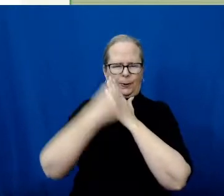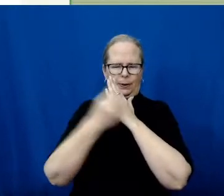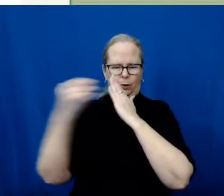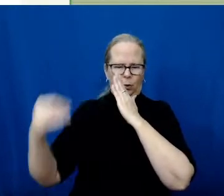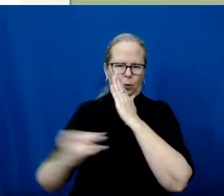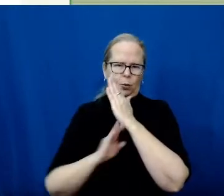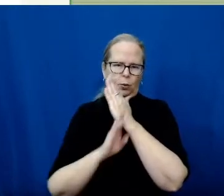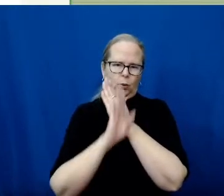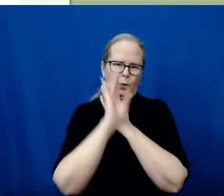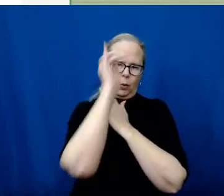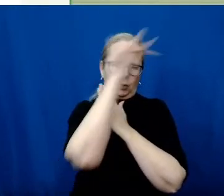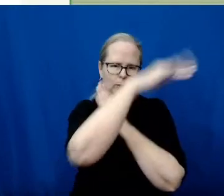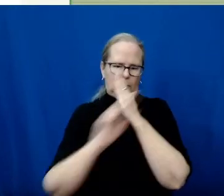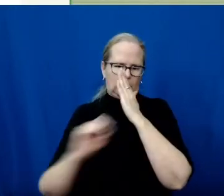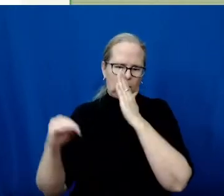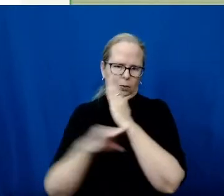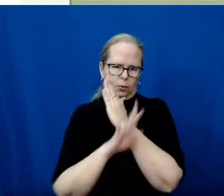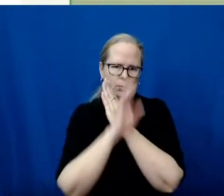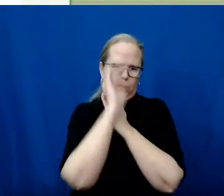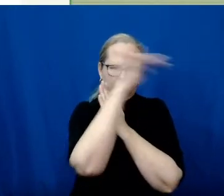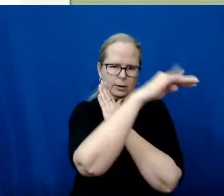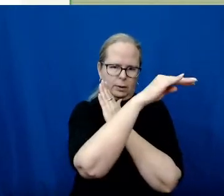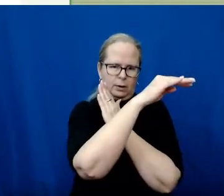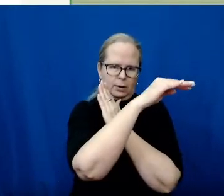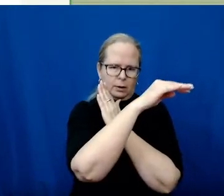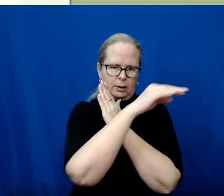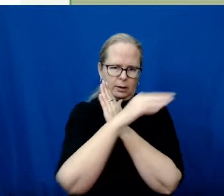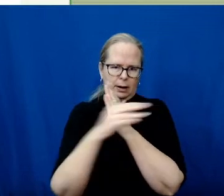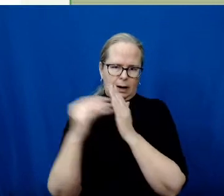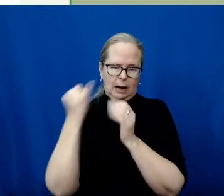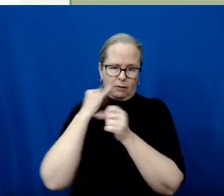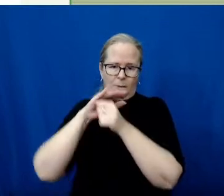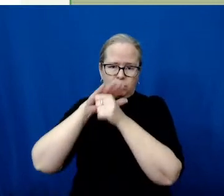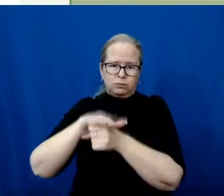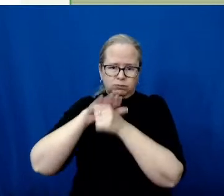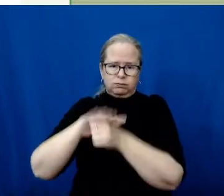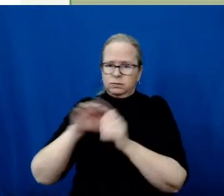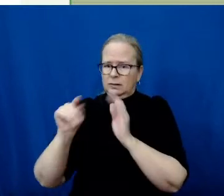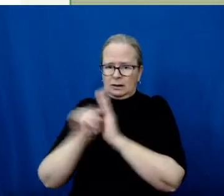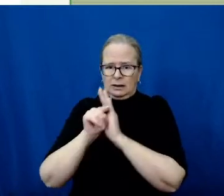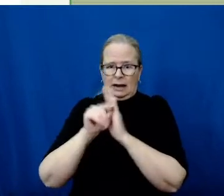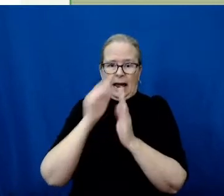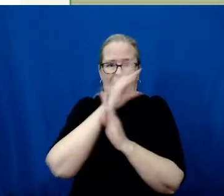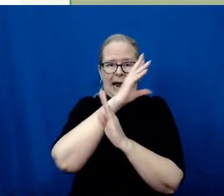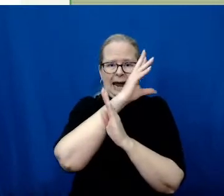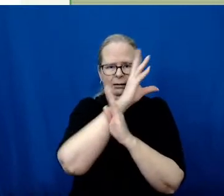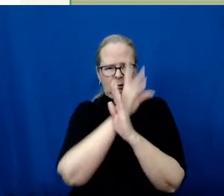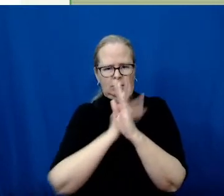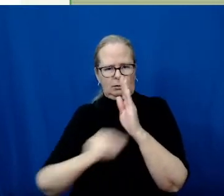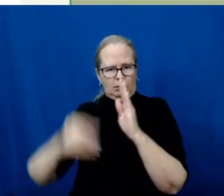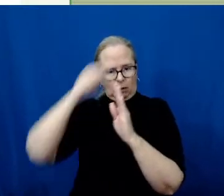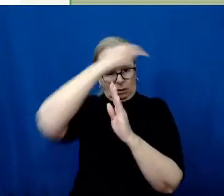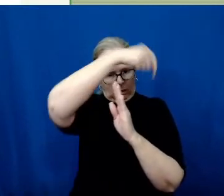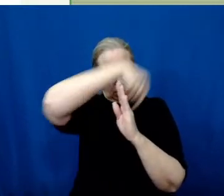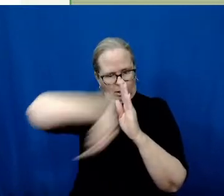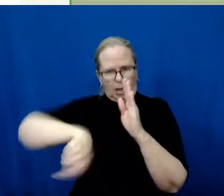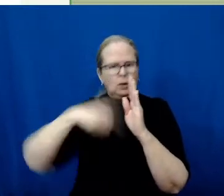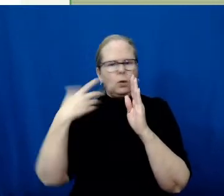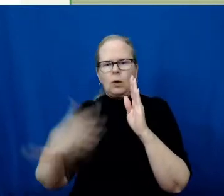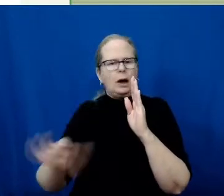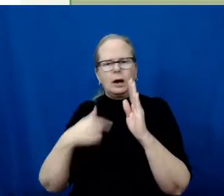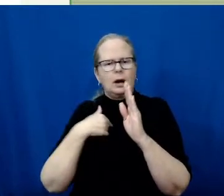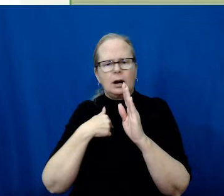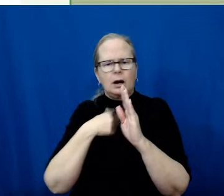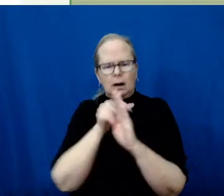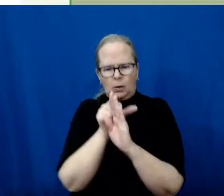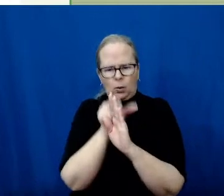you have in your house, hire a contractor or an engineer to come out and tell you what you have before you start playing around with